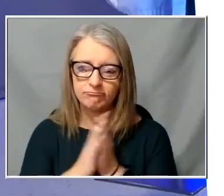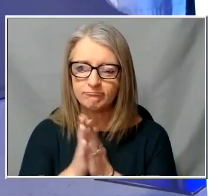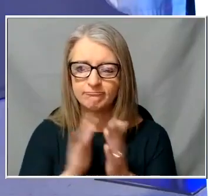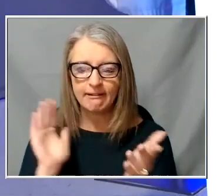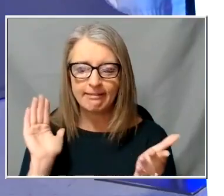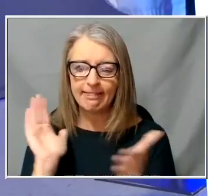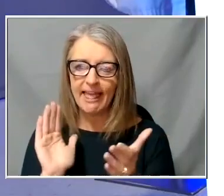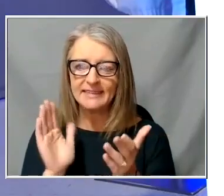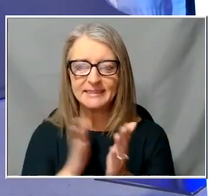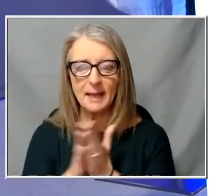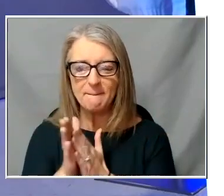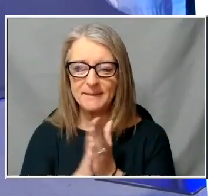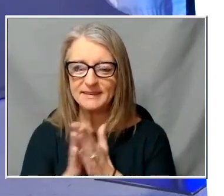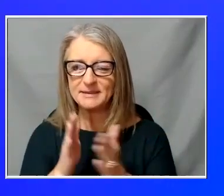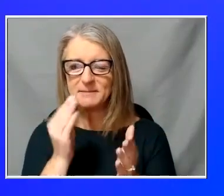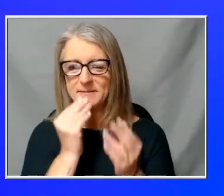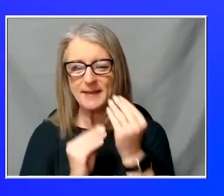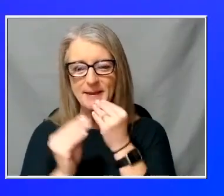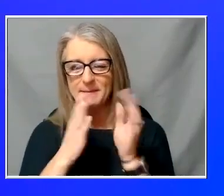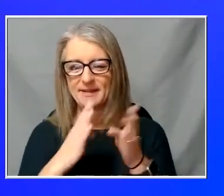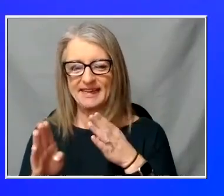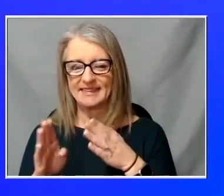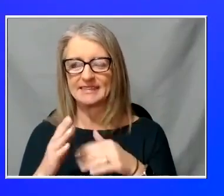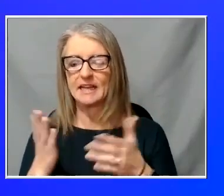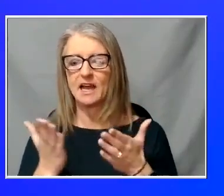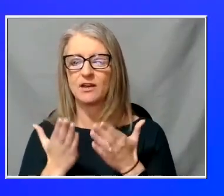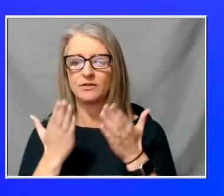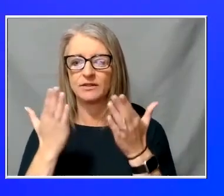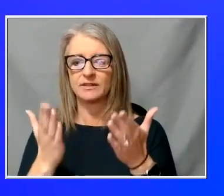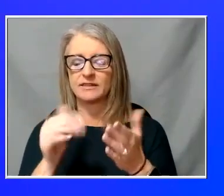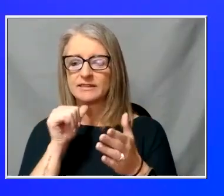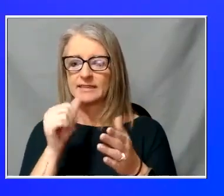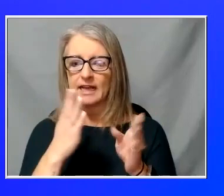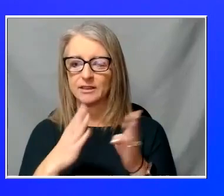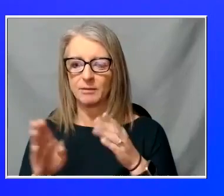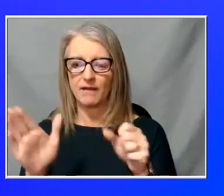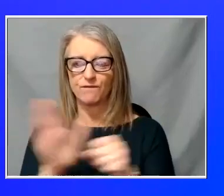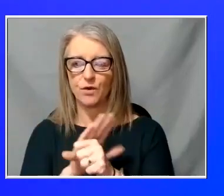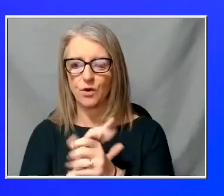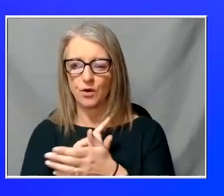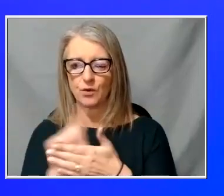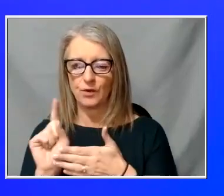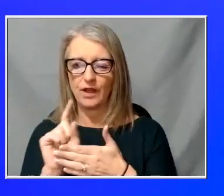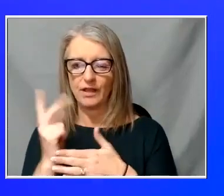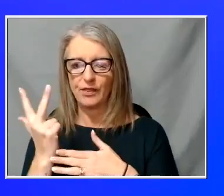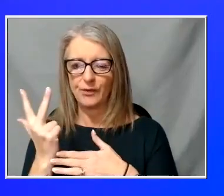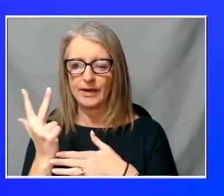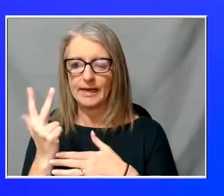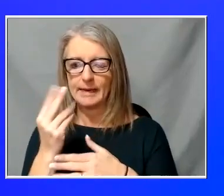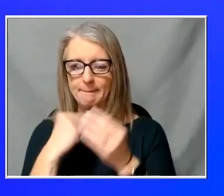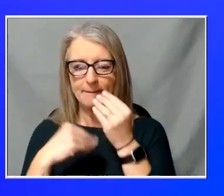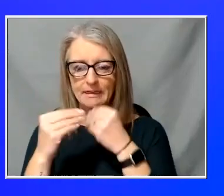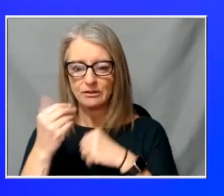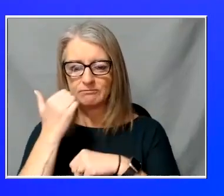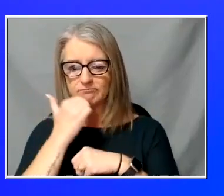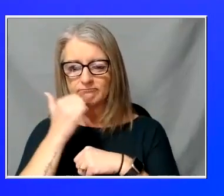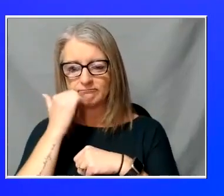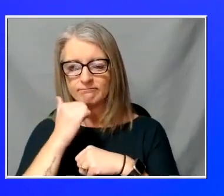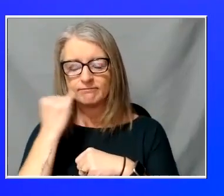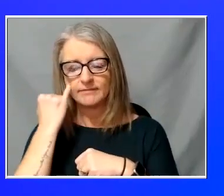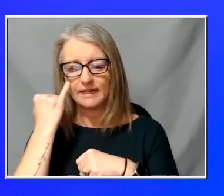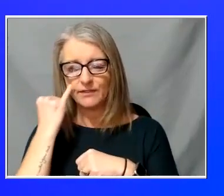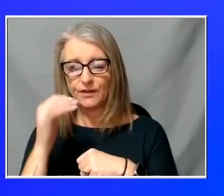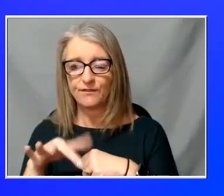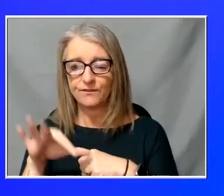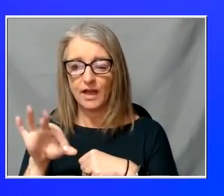Less ambitious. I can do that. So I recommend not to plan for the entire week 3 meals a day, right? So if you find that one of